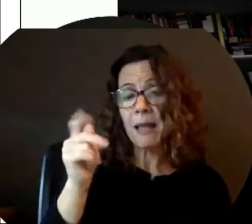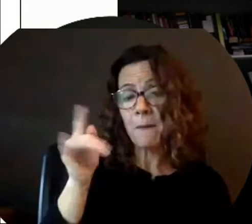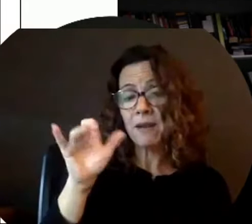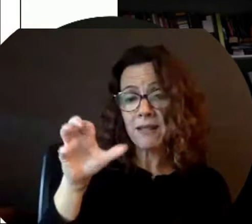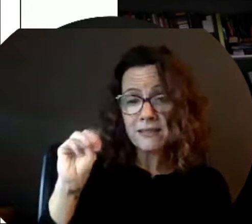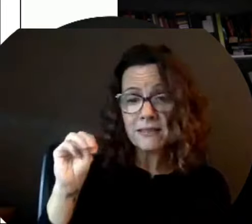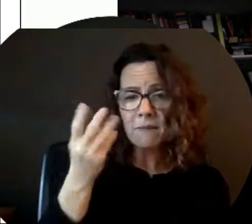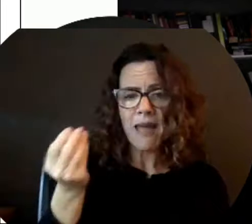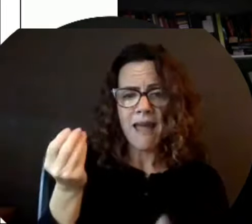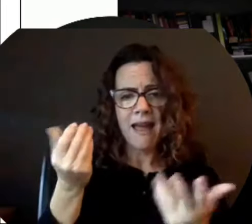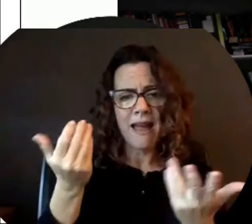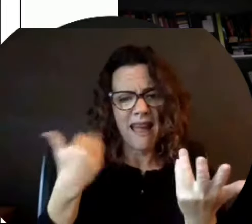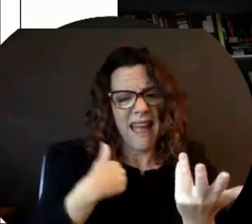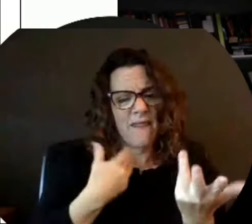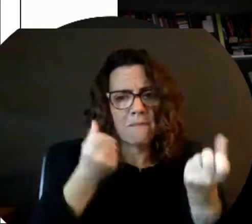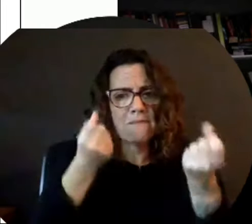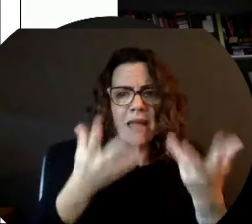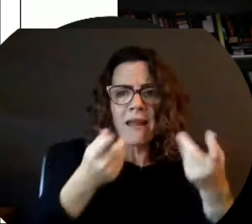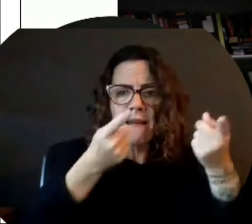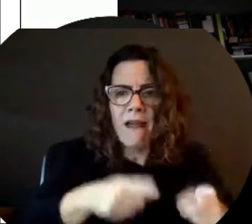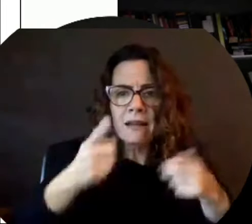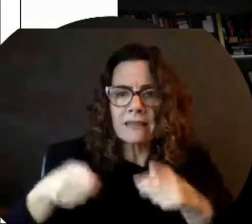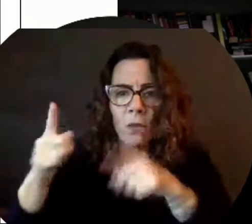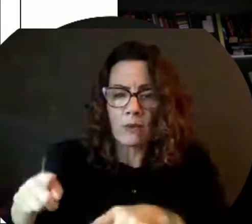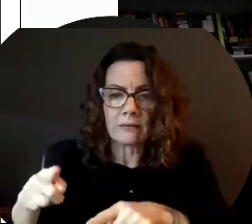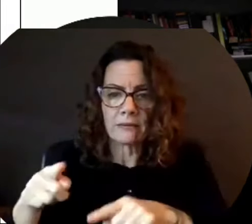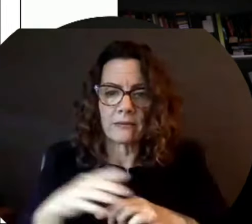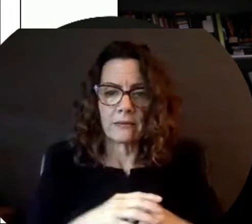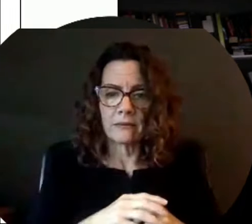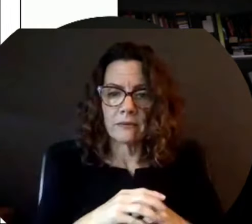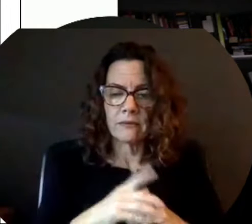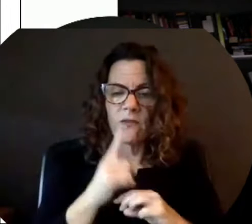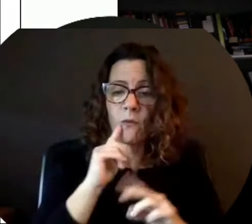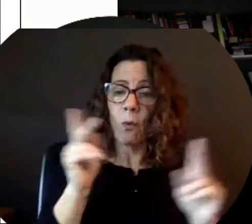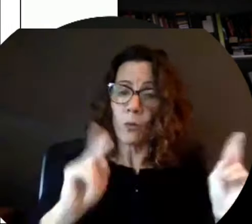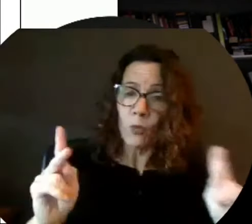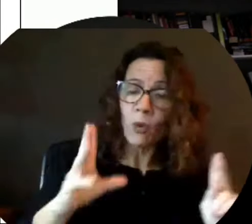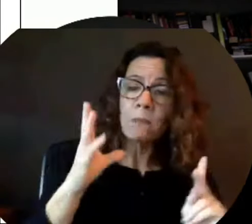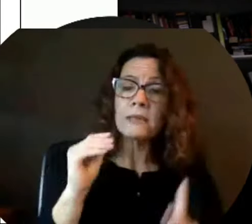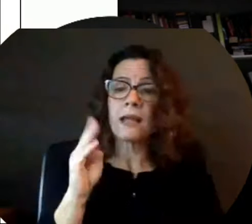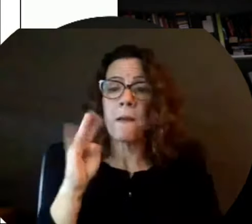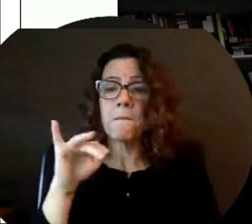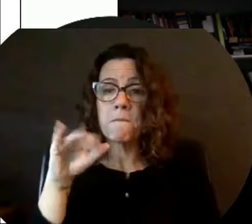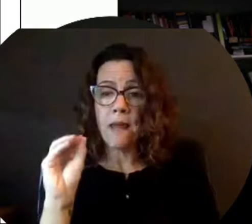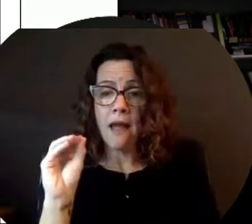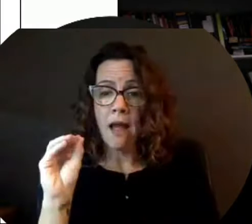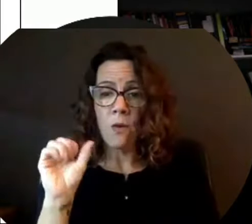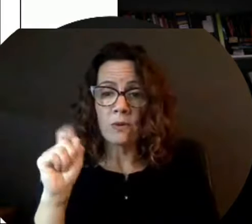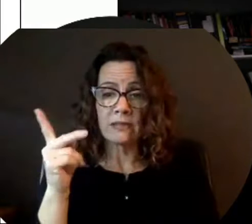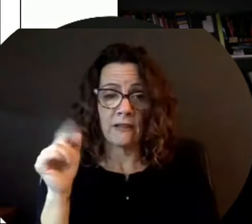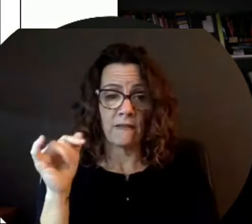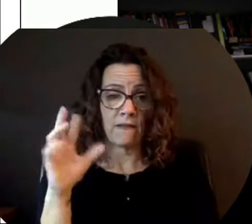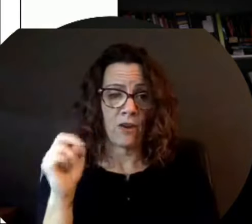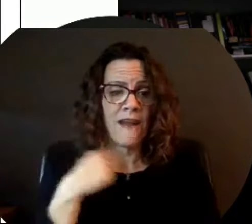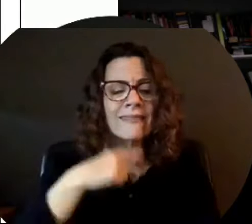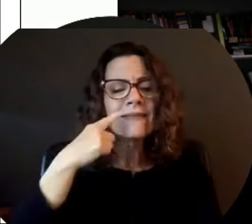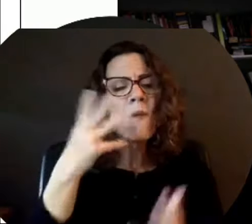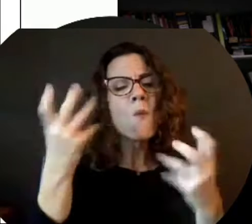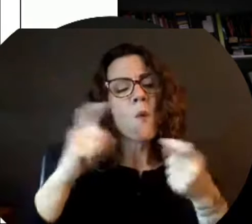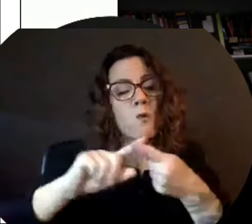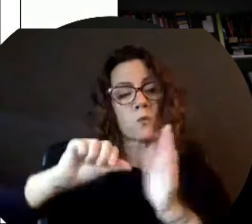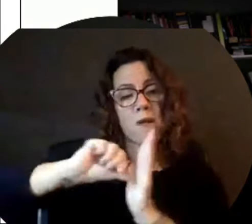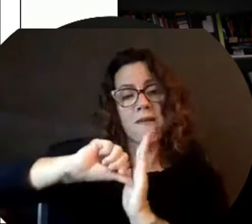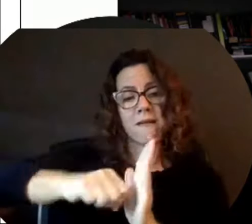that shared grammar of disposability that happens between as Jackson points out, between the animal and animalization.